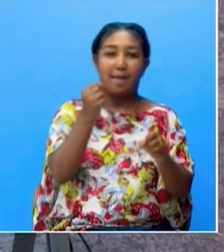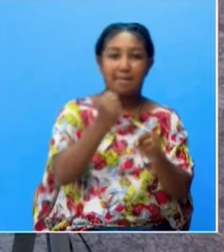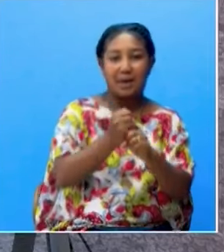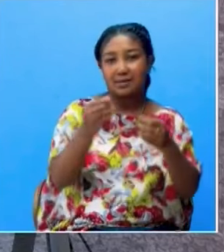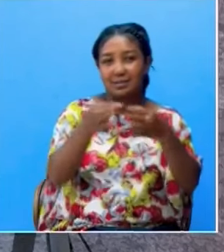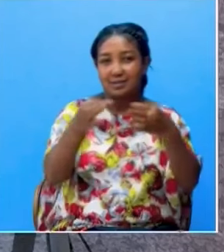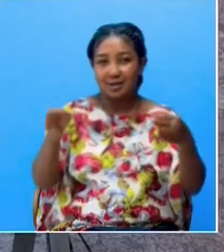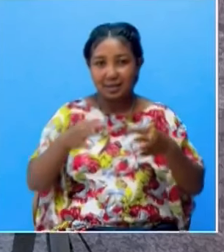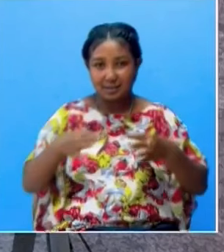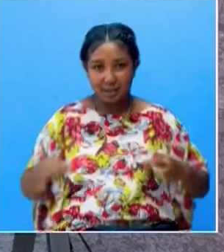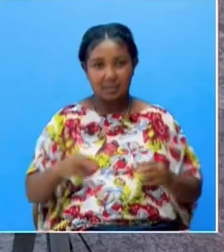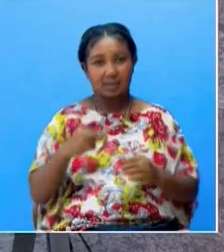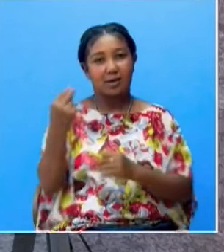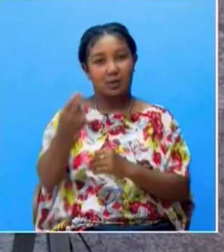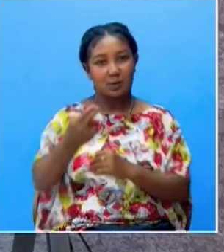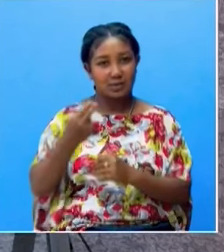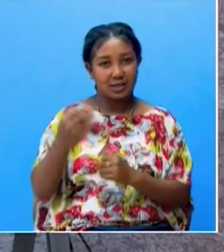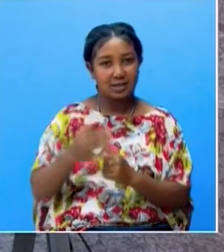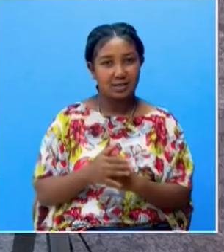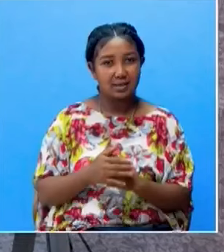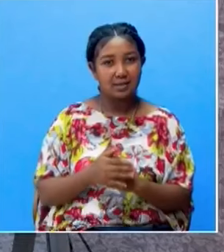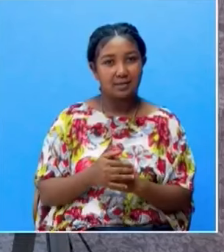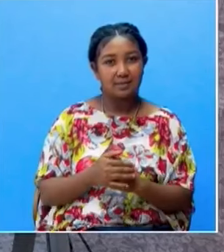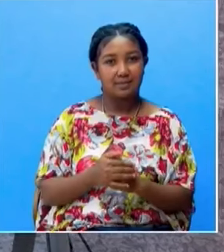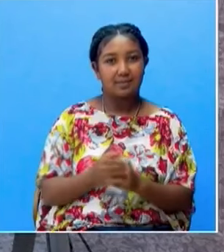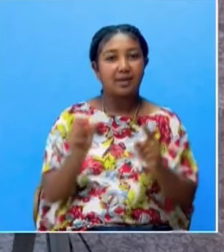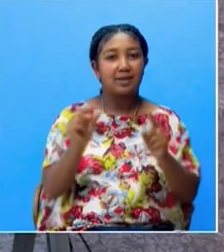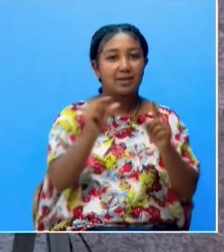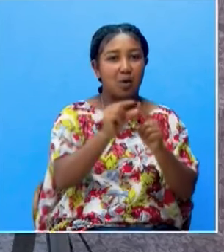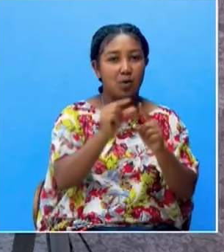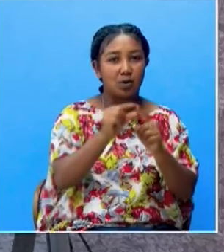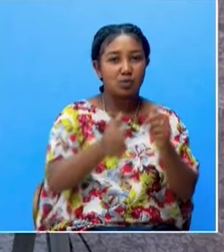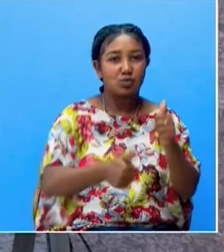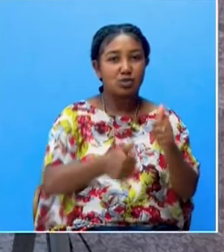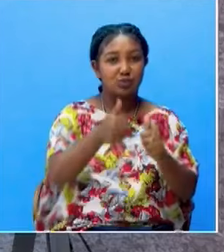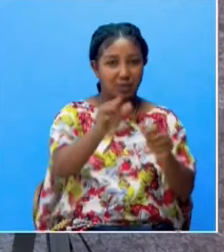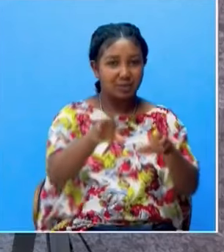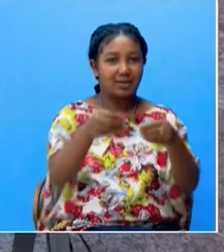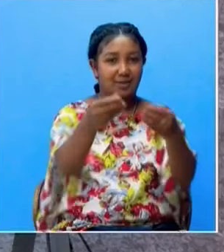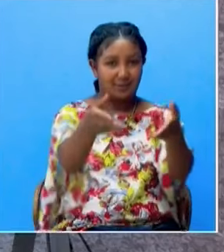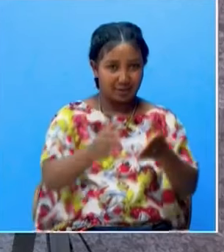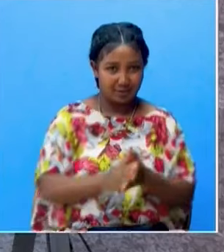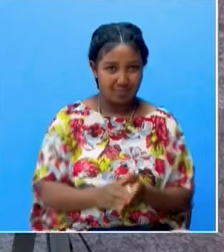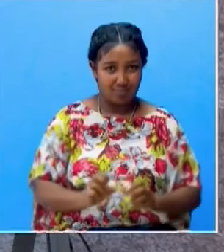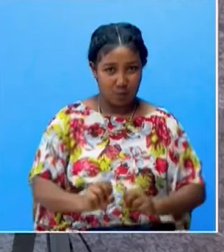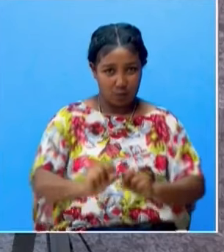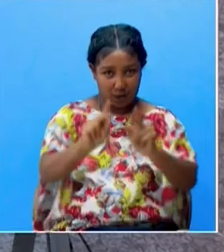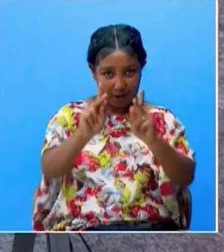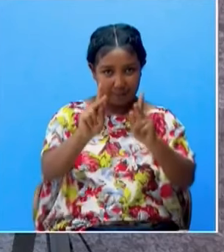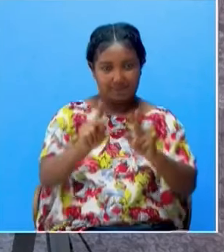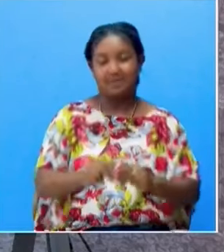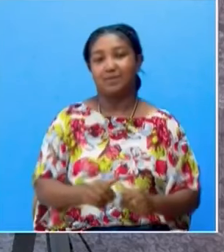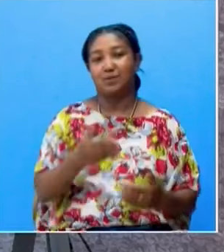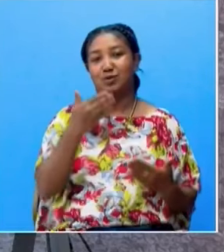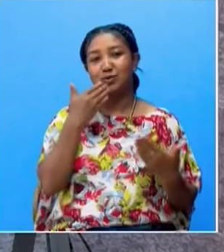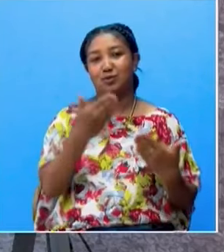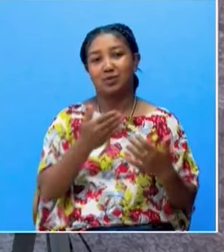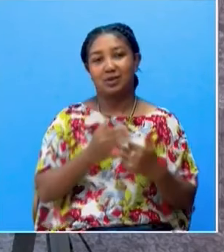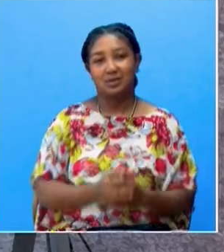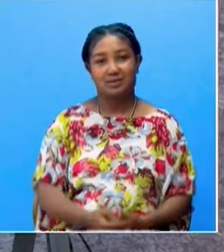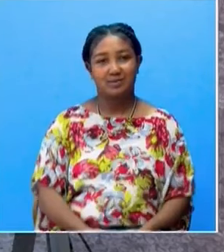sentence using the words which will be given. Is it clear? Very